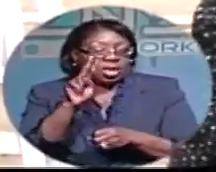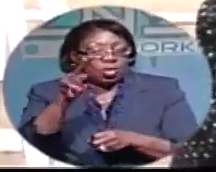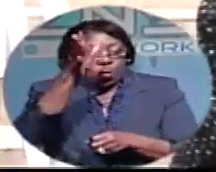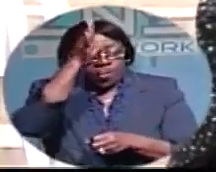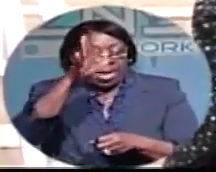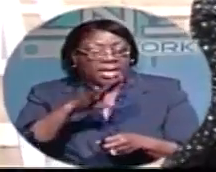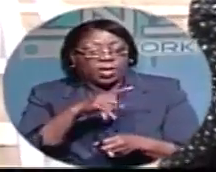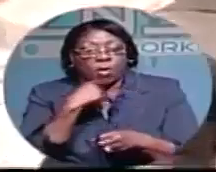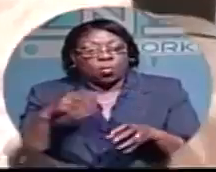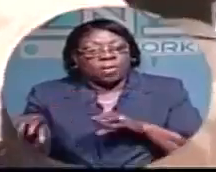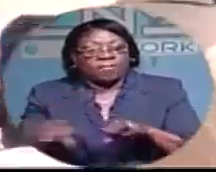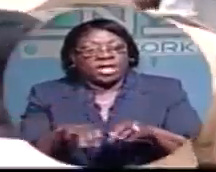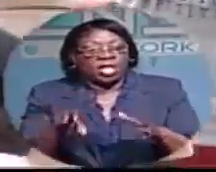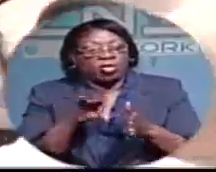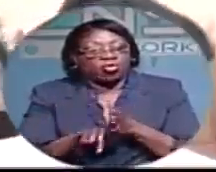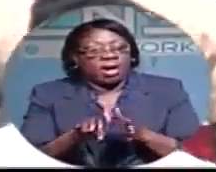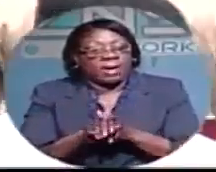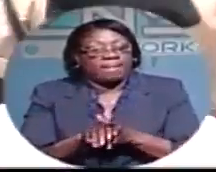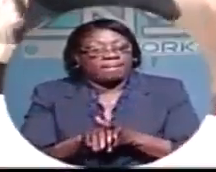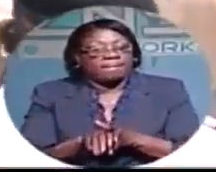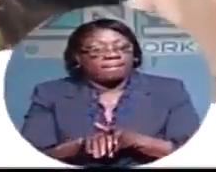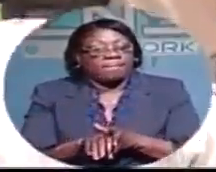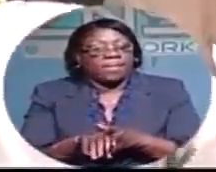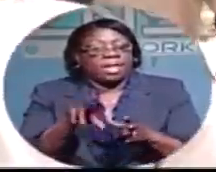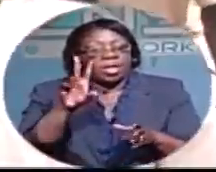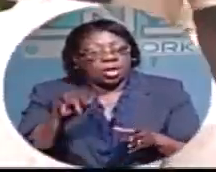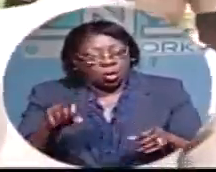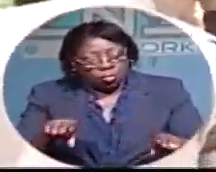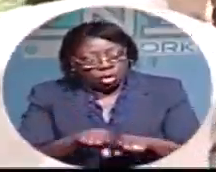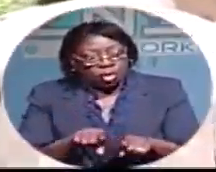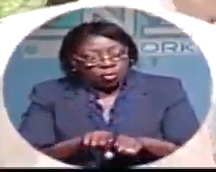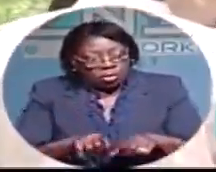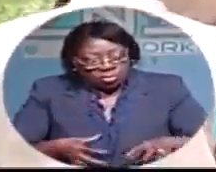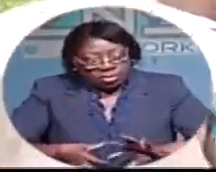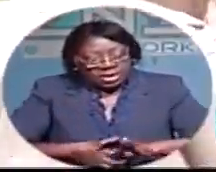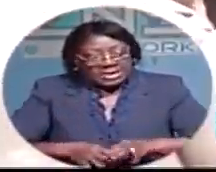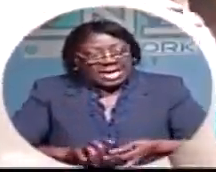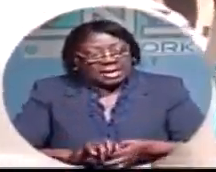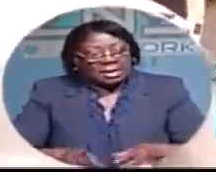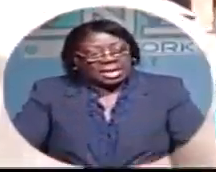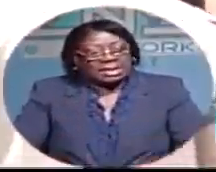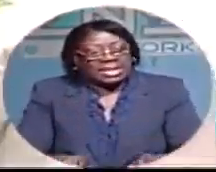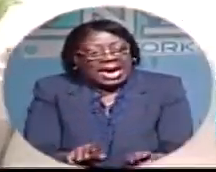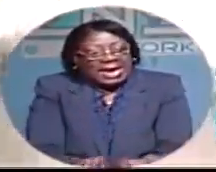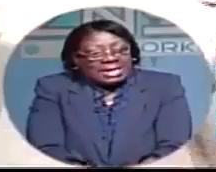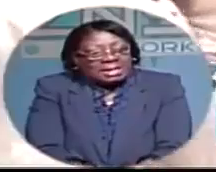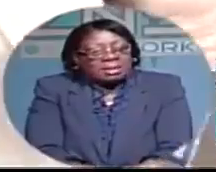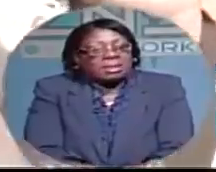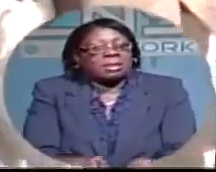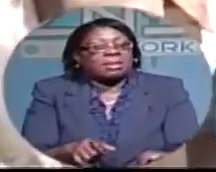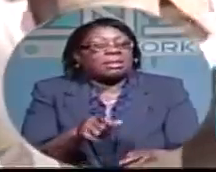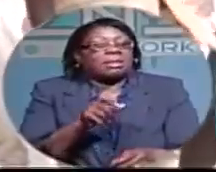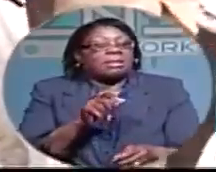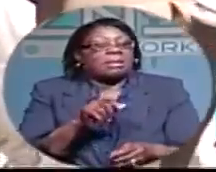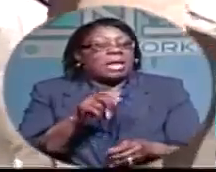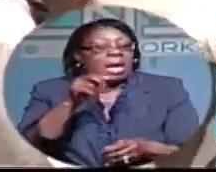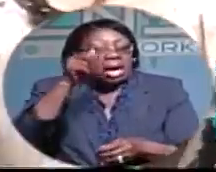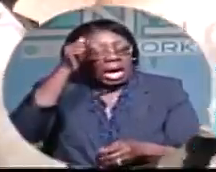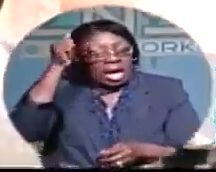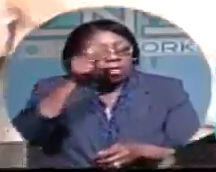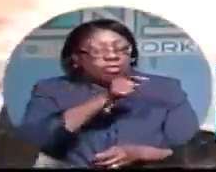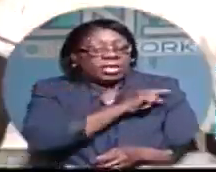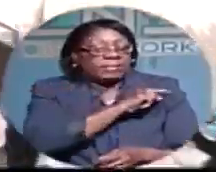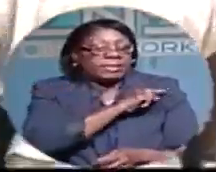crime responsible. Bare feet and shackled at the ankles, 28-year-old Andrew Gibson, wearing the red shorts, and